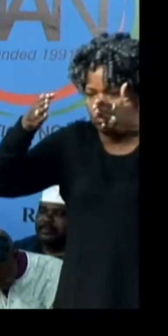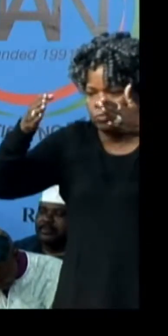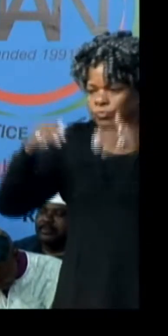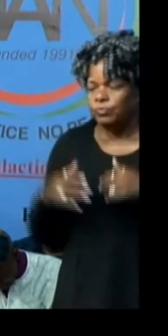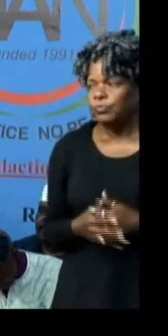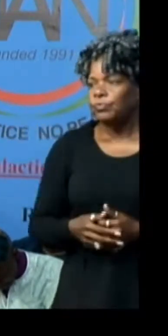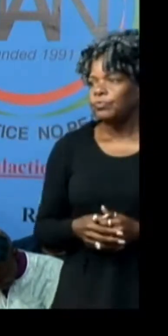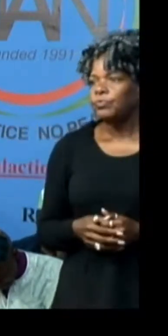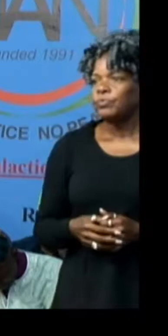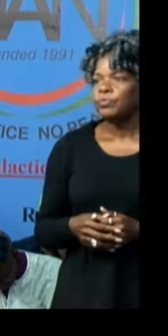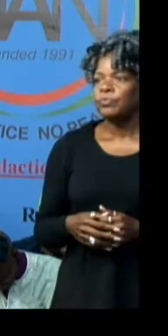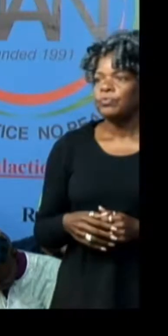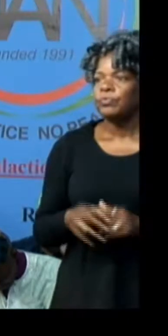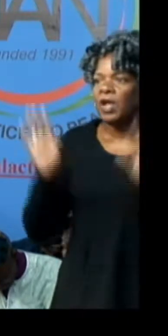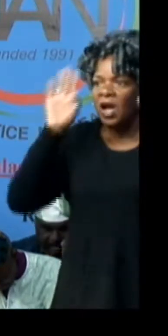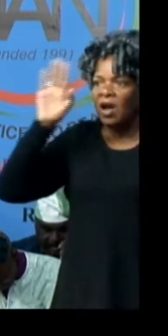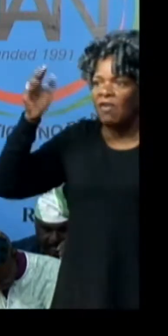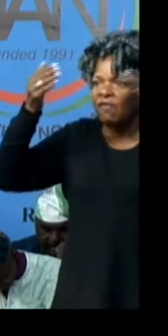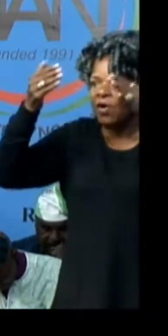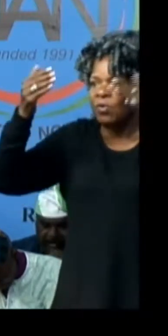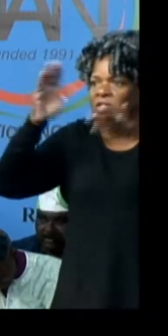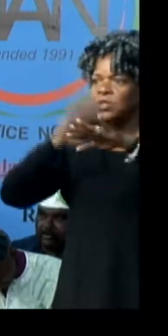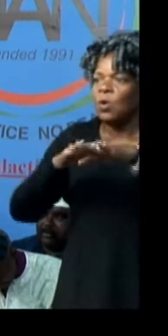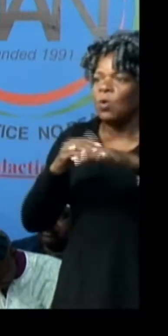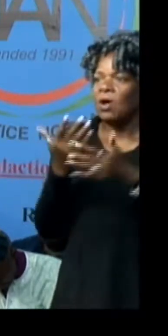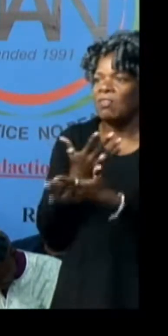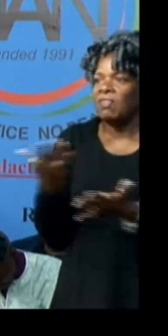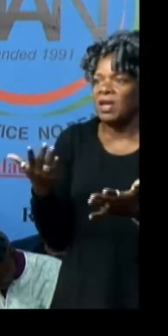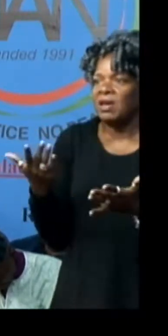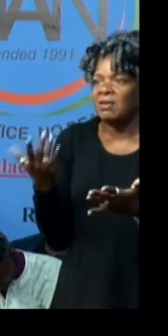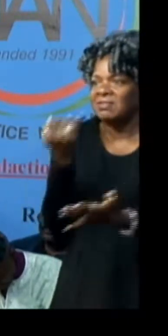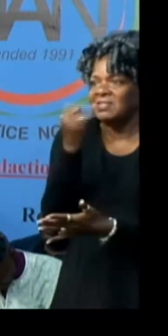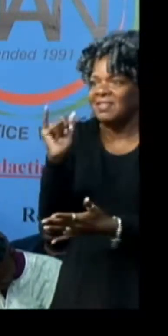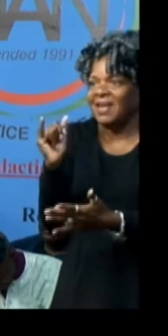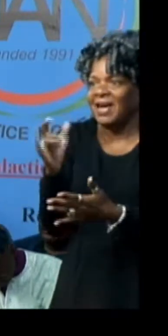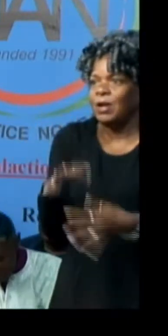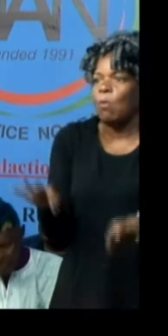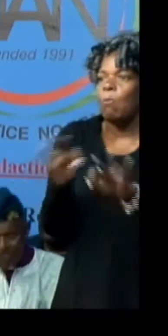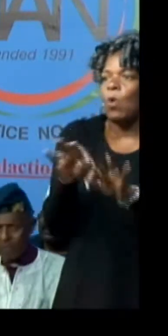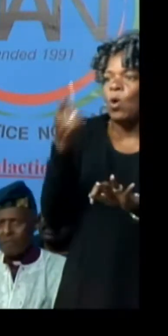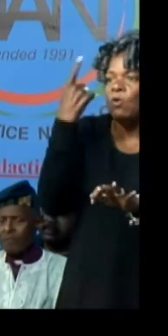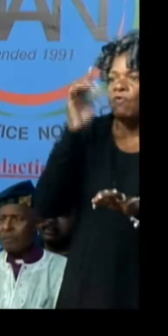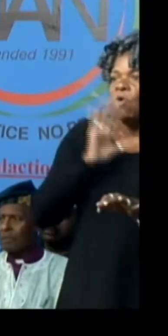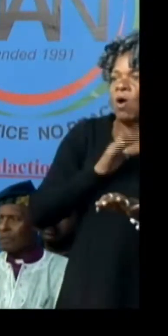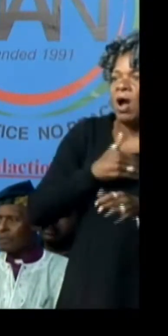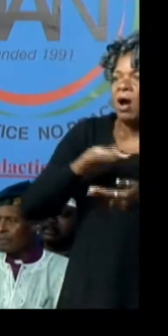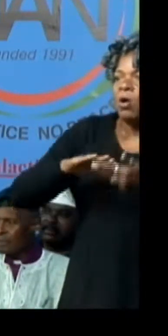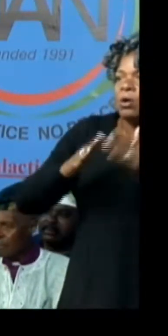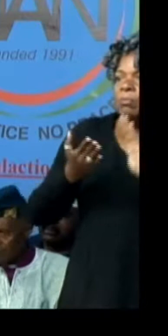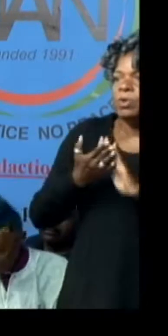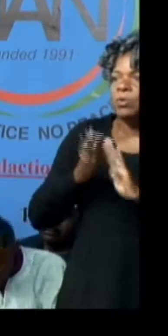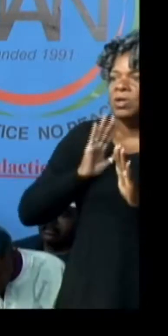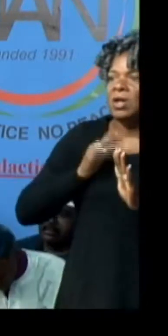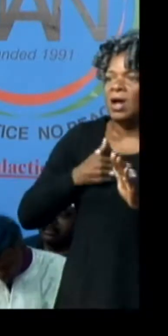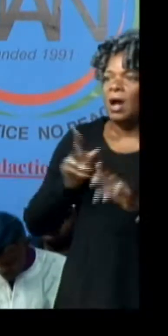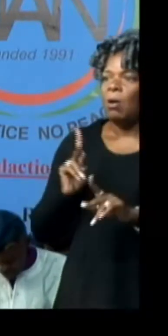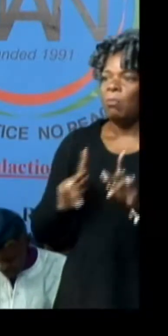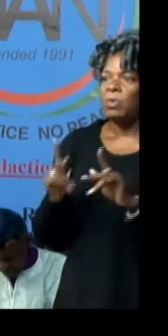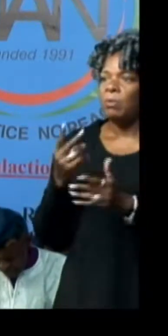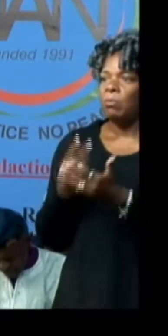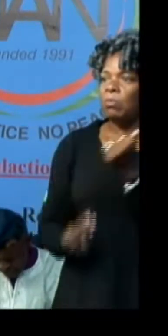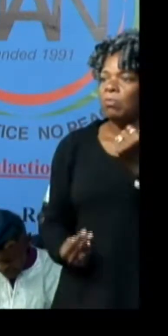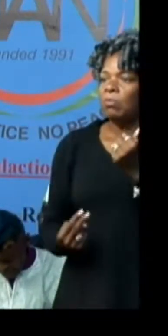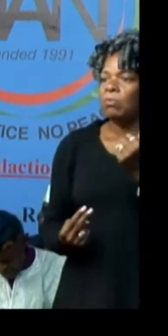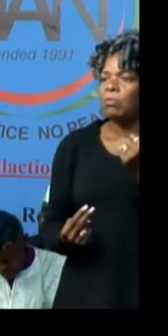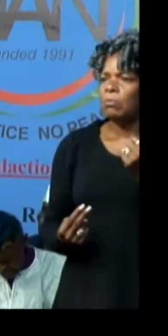going to impact our community and people the most. And that's what I want to get in this morning, because we're dealing with a lot